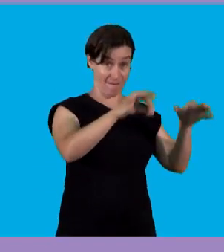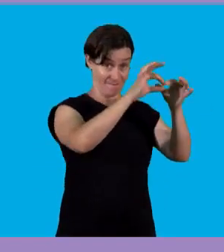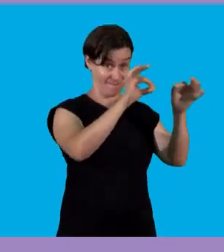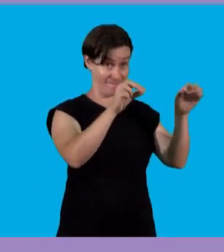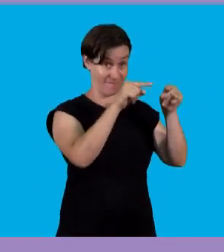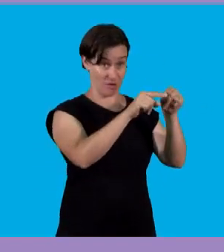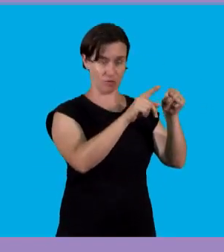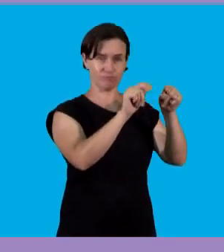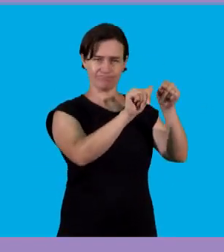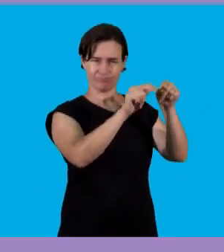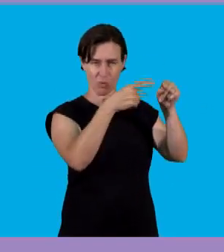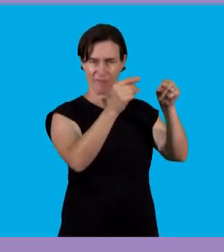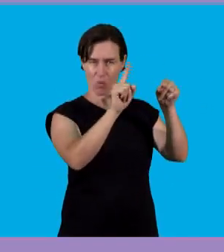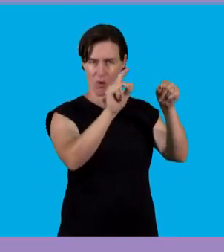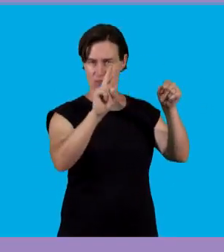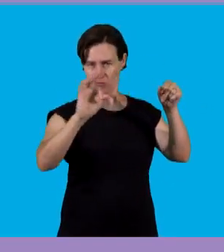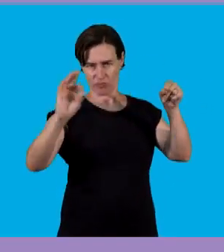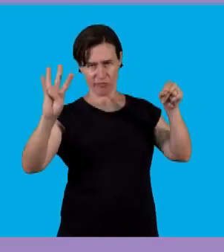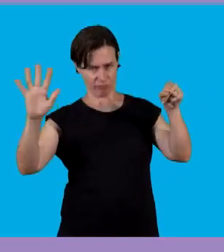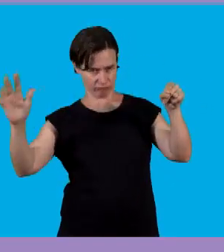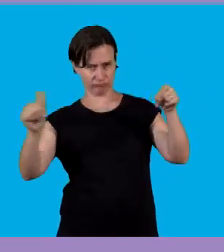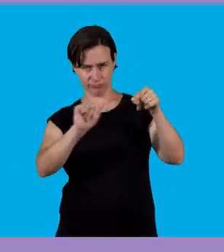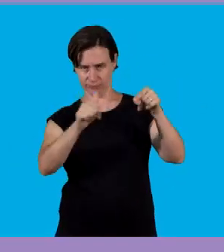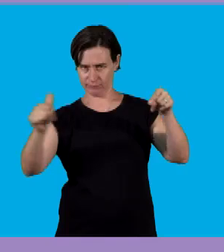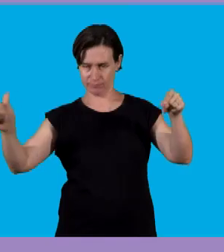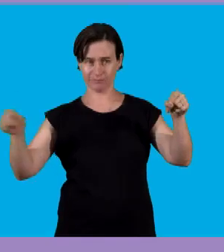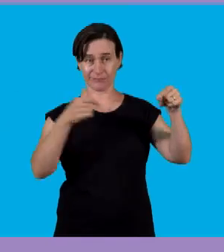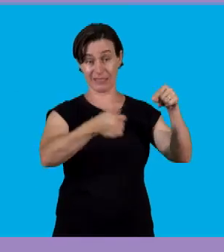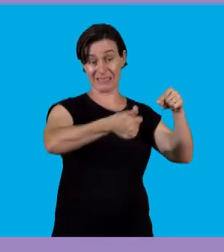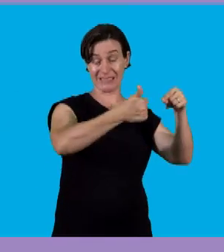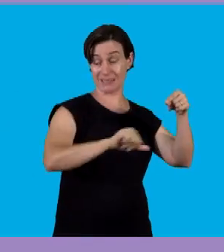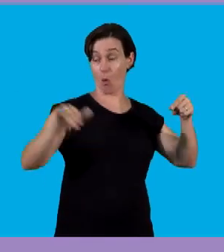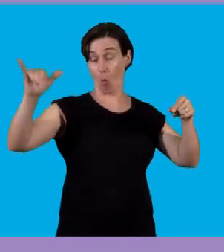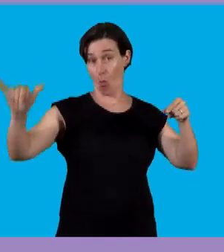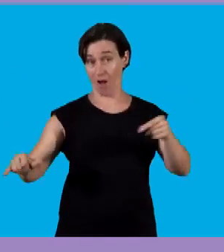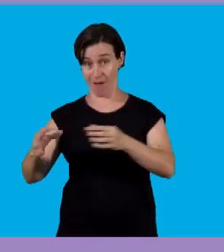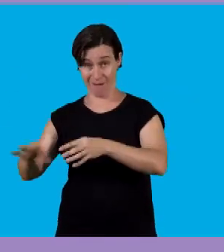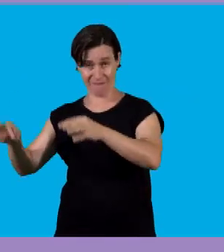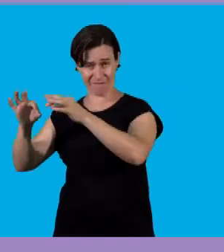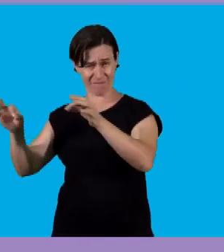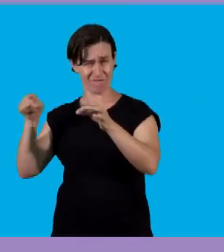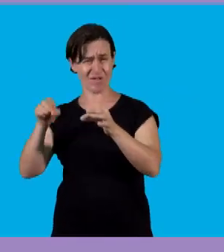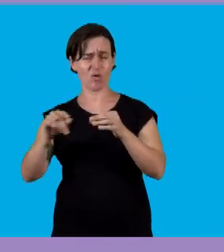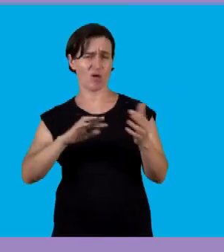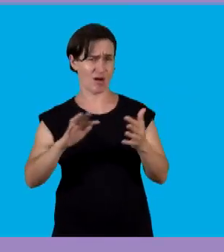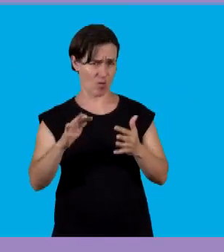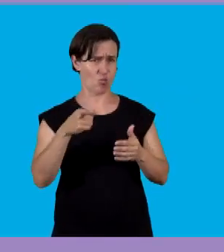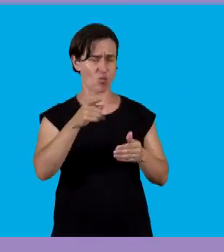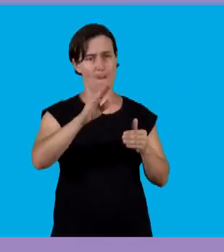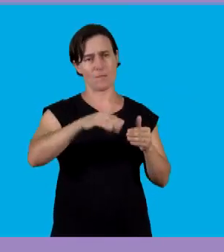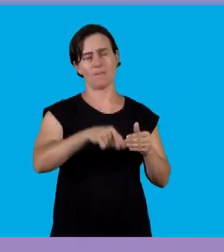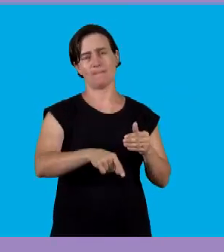of course we know is represented by the X, and the output values, which is represented